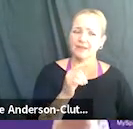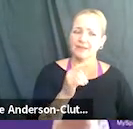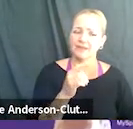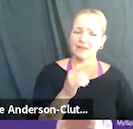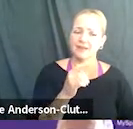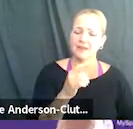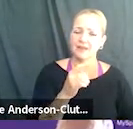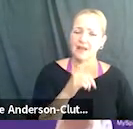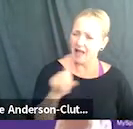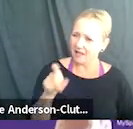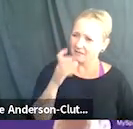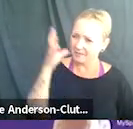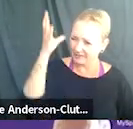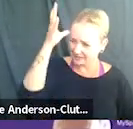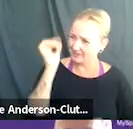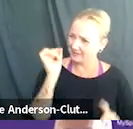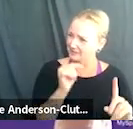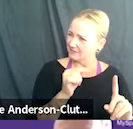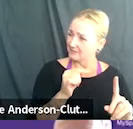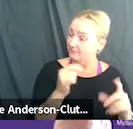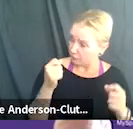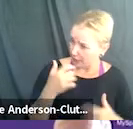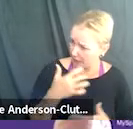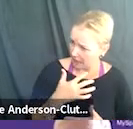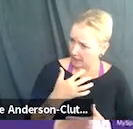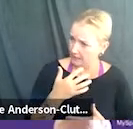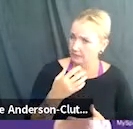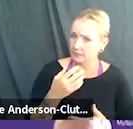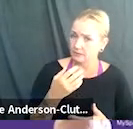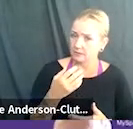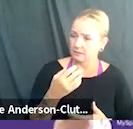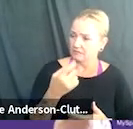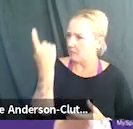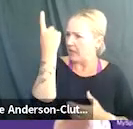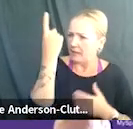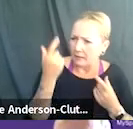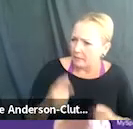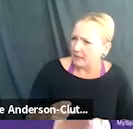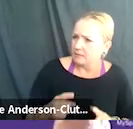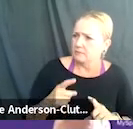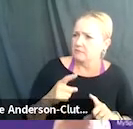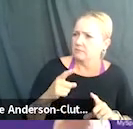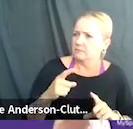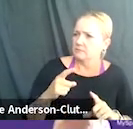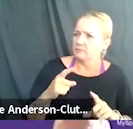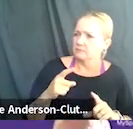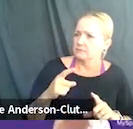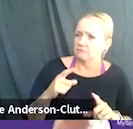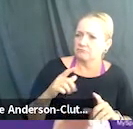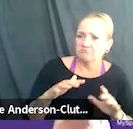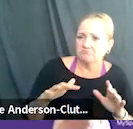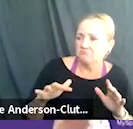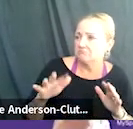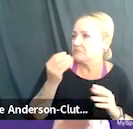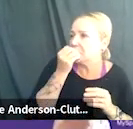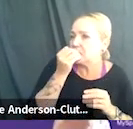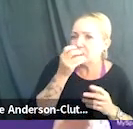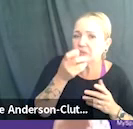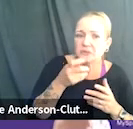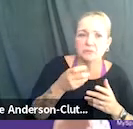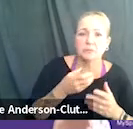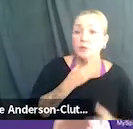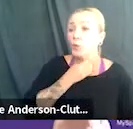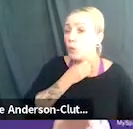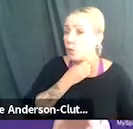There were no episodes of choking, so there's nothing that had happened clearly that had led to this. But his parents also said this